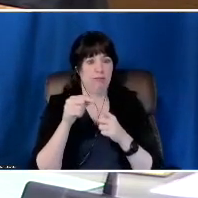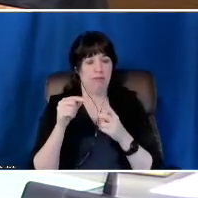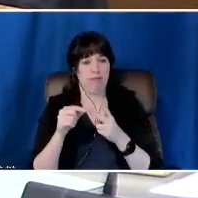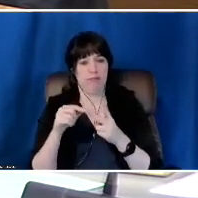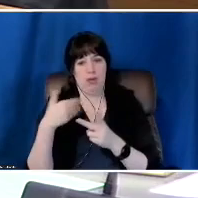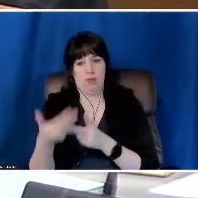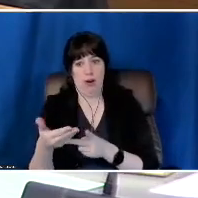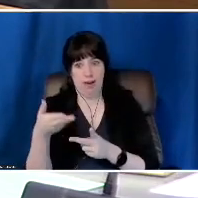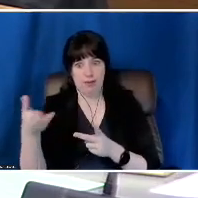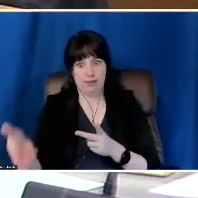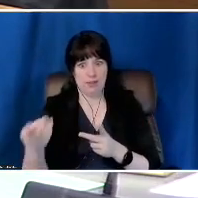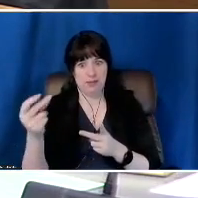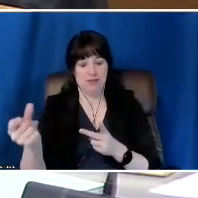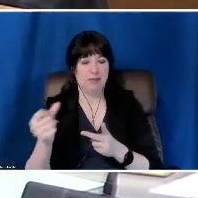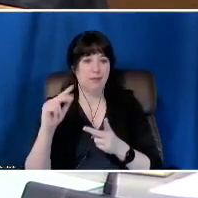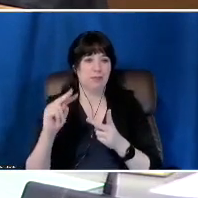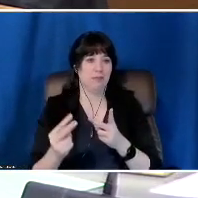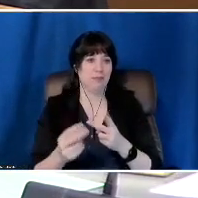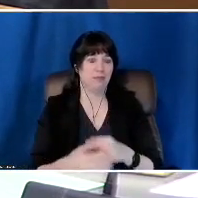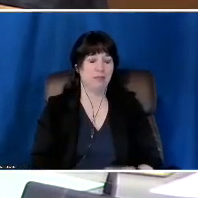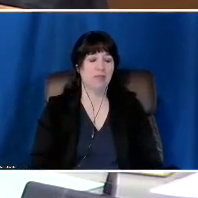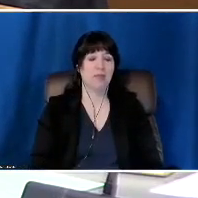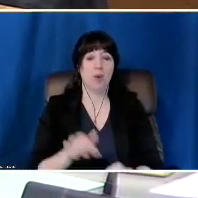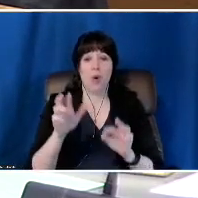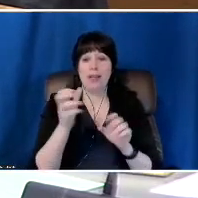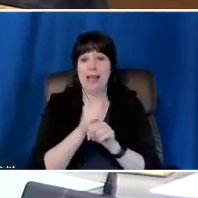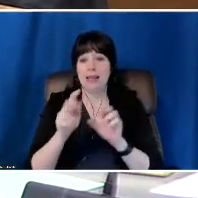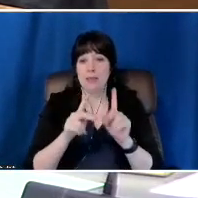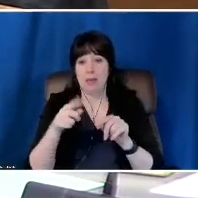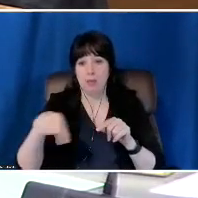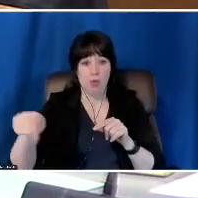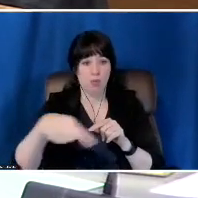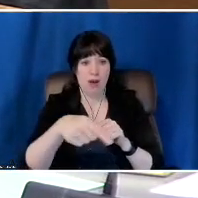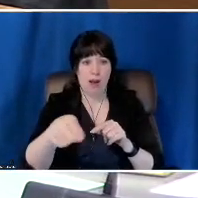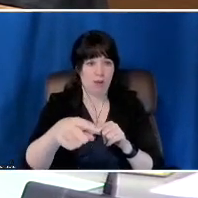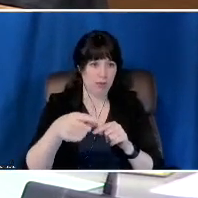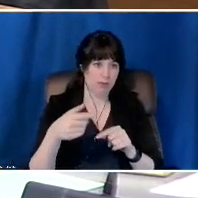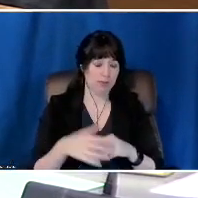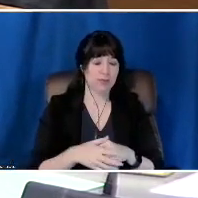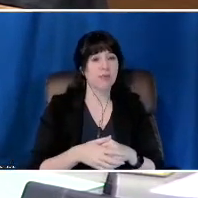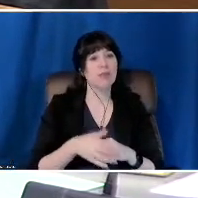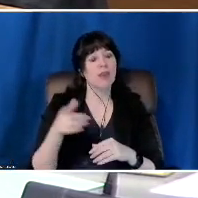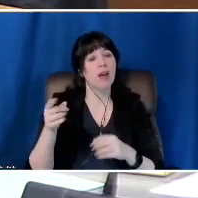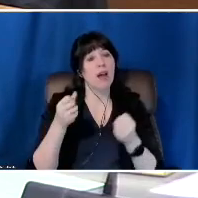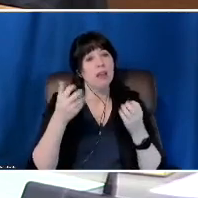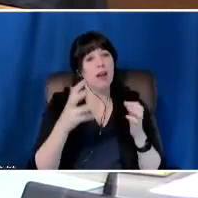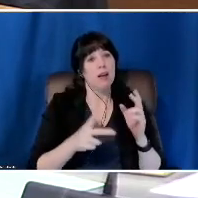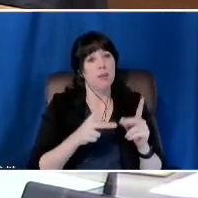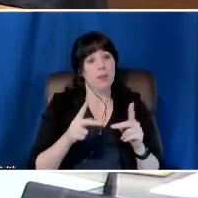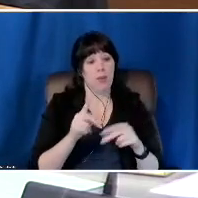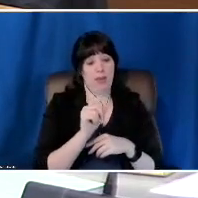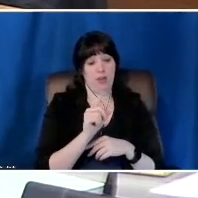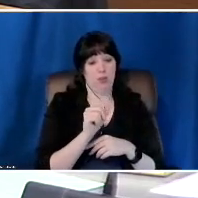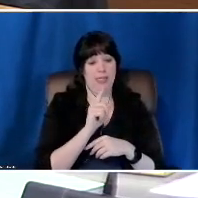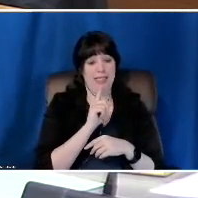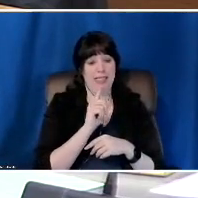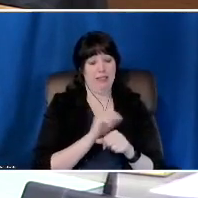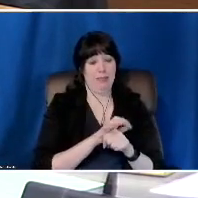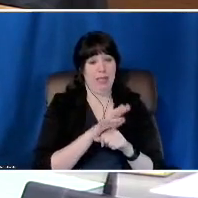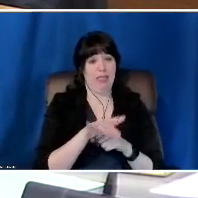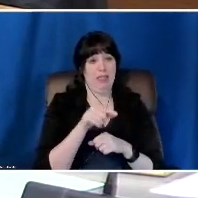getting people around. So there are lots of different things that we can do. The 2020 is Plenty program is part of